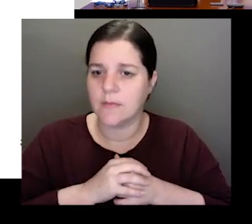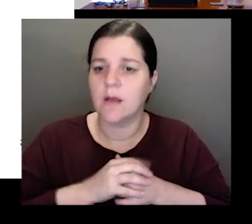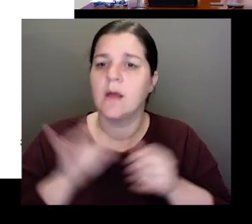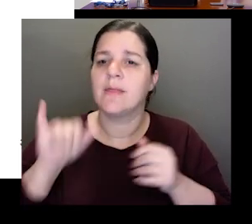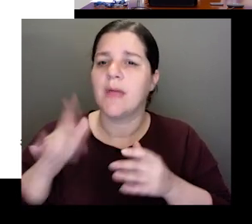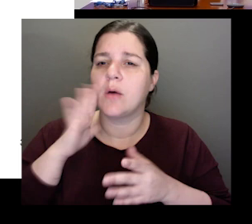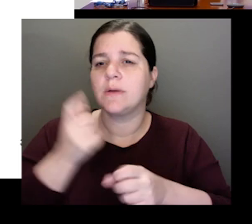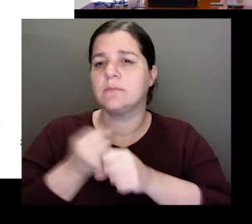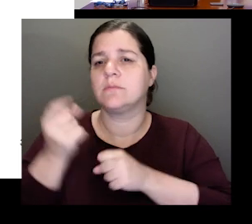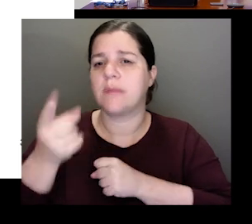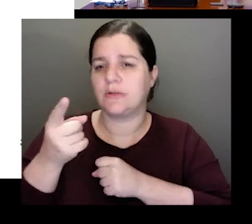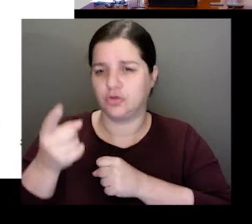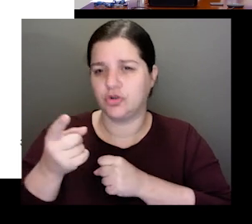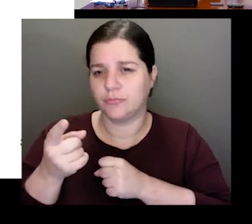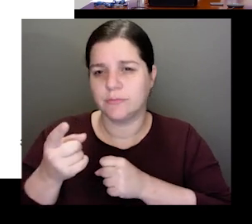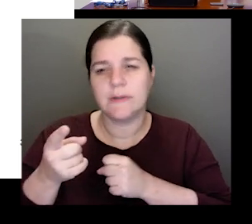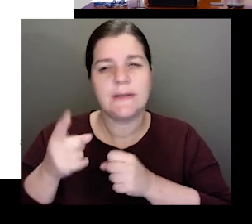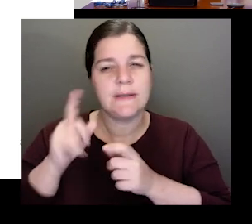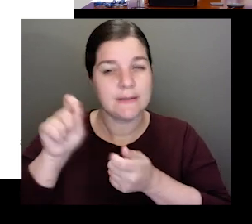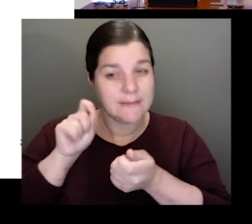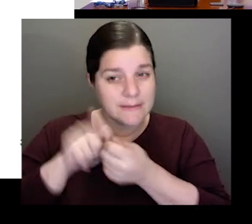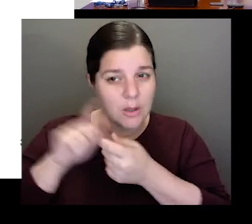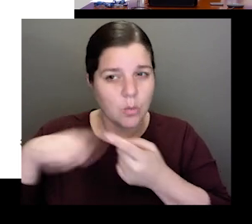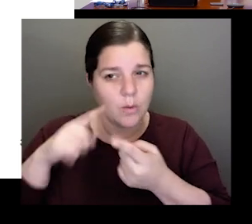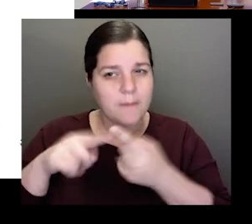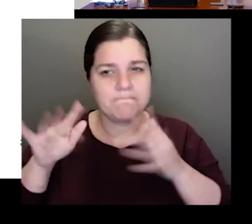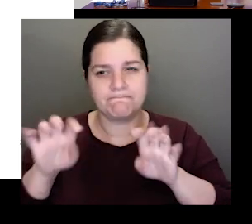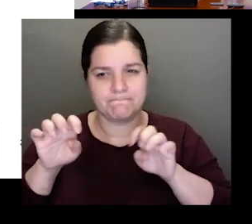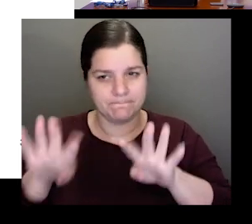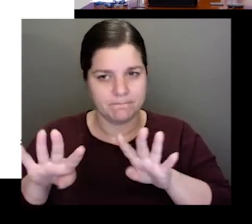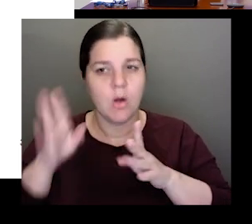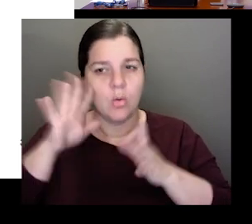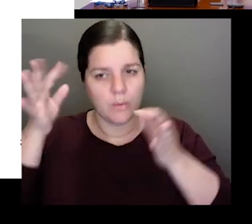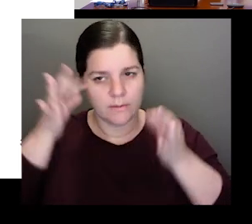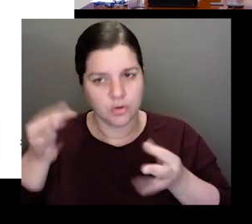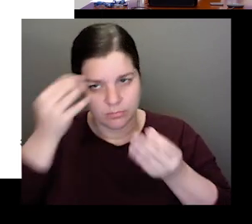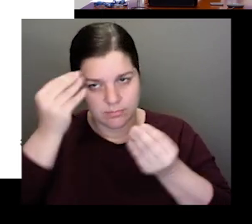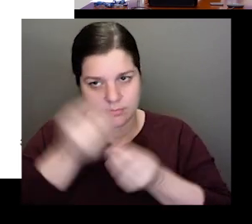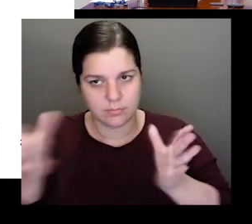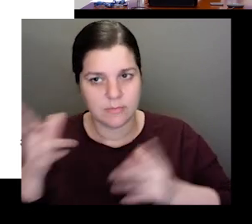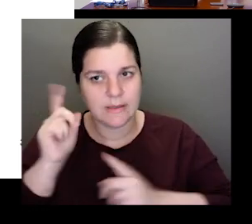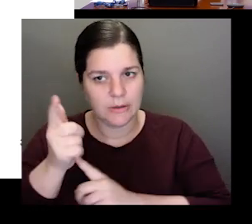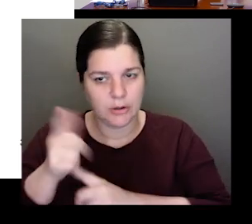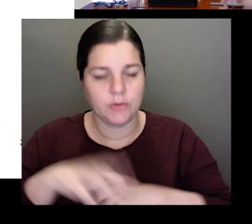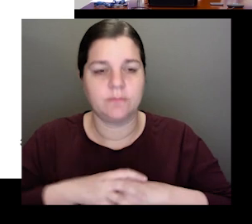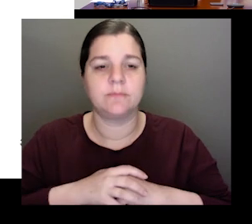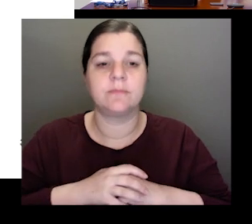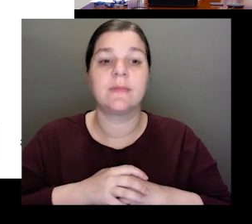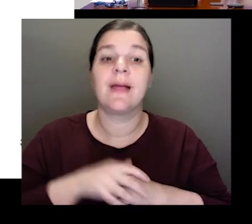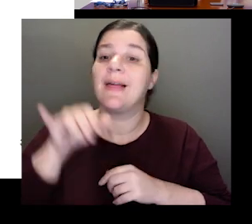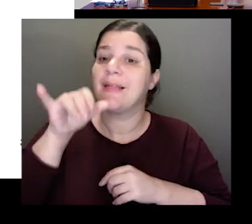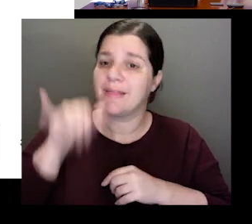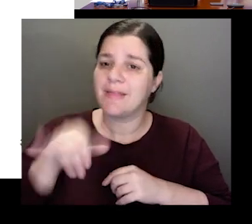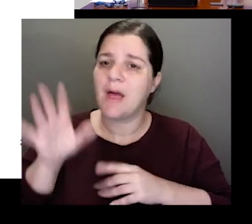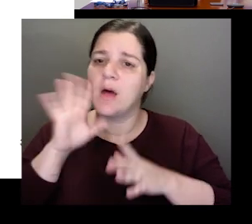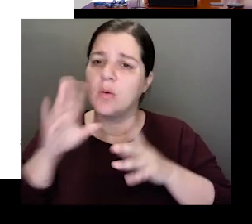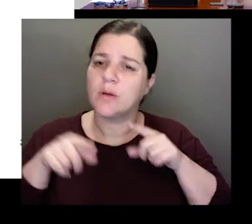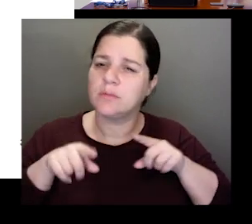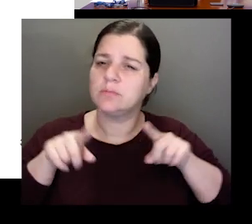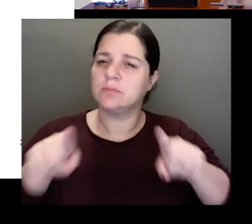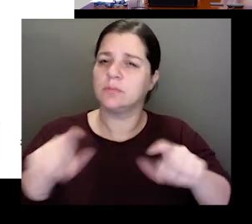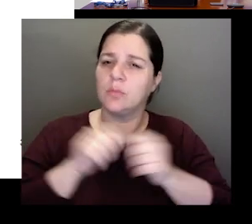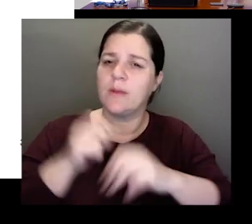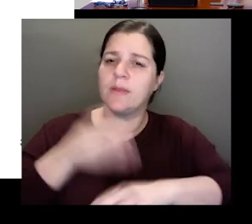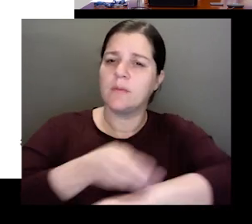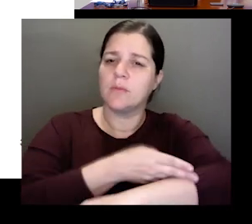year, the date still to be determined. This version will be a further expanded version of SAFE, which will coincide with improvements on the CISA